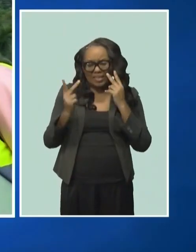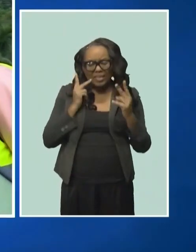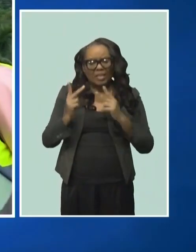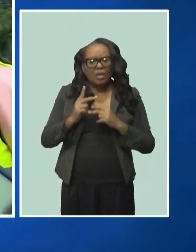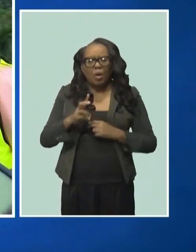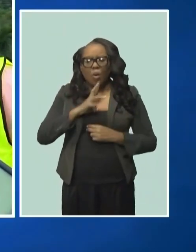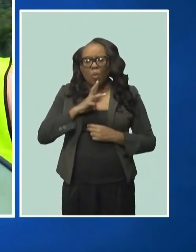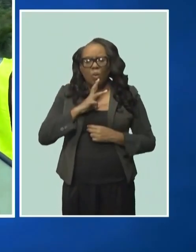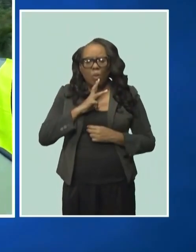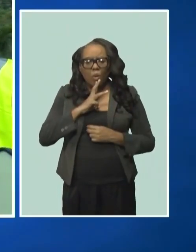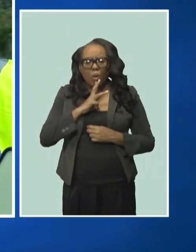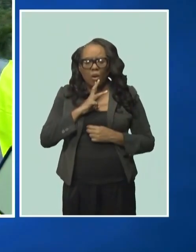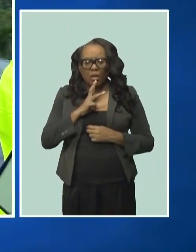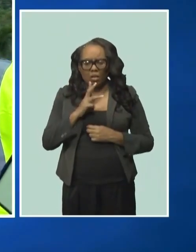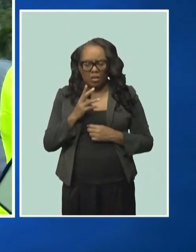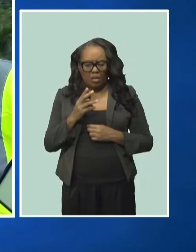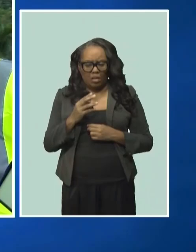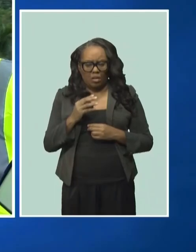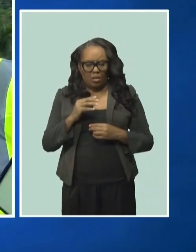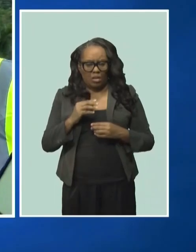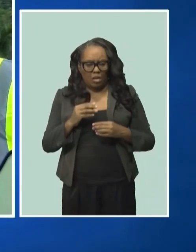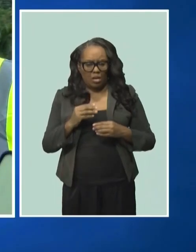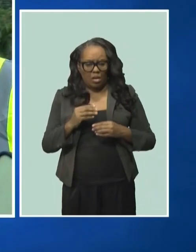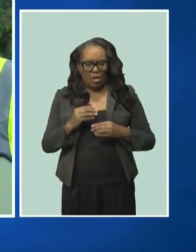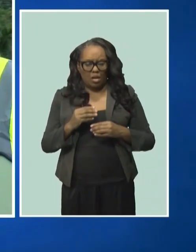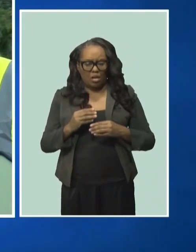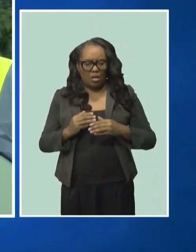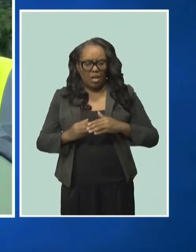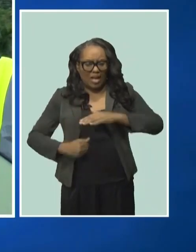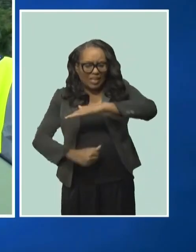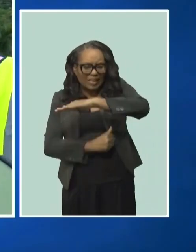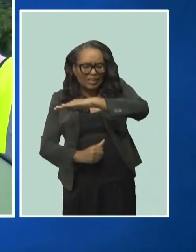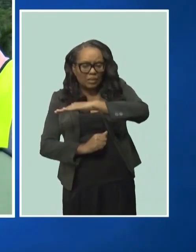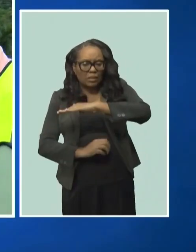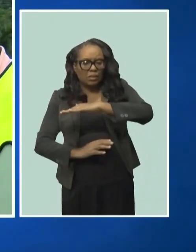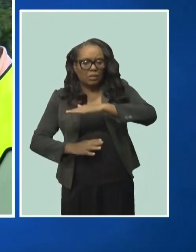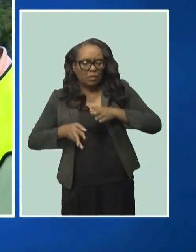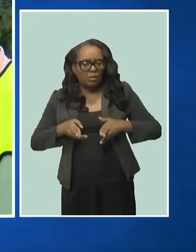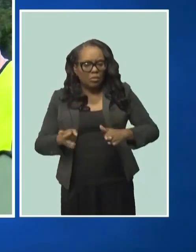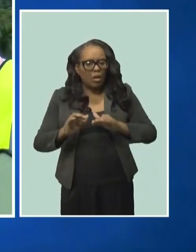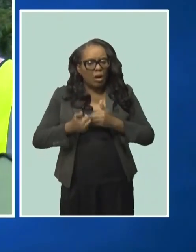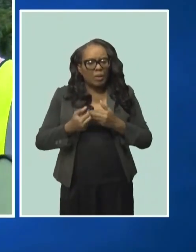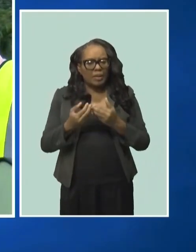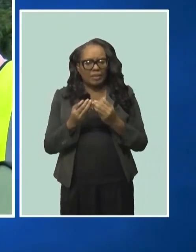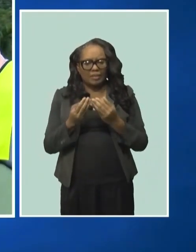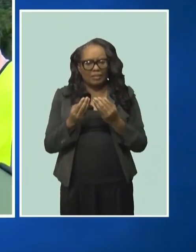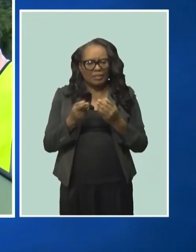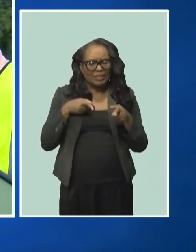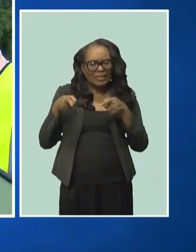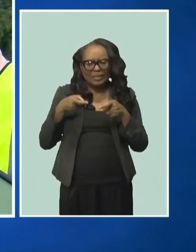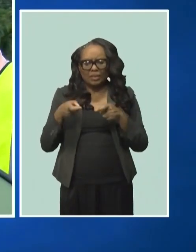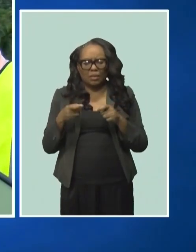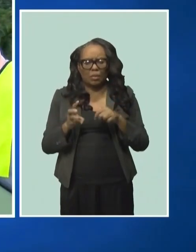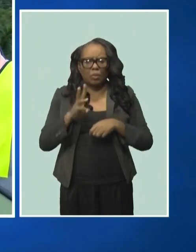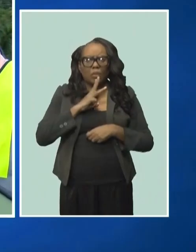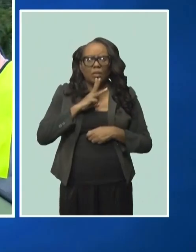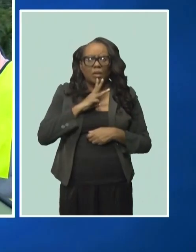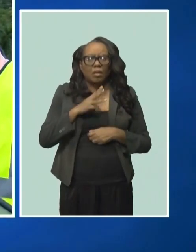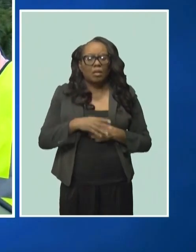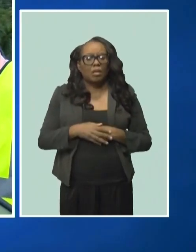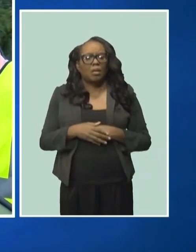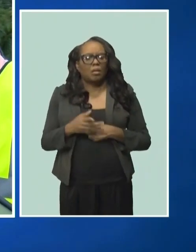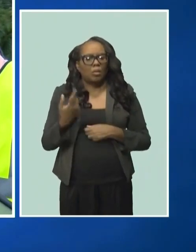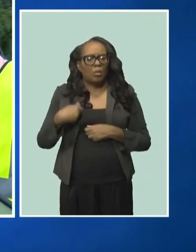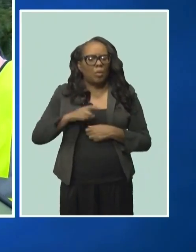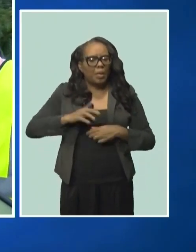coming from, one, and secondly, being able to deal with that water. I haven't really been able to identify the source,